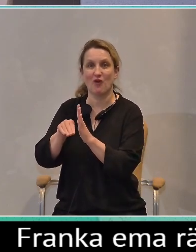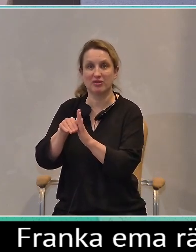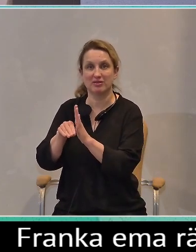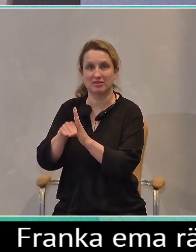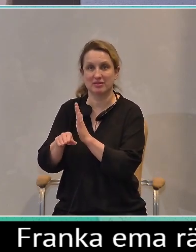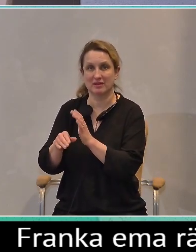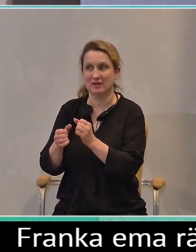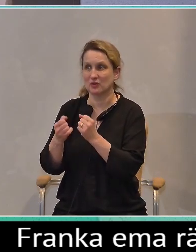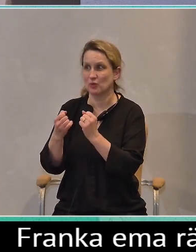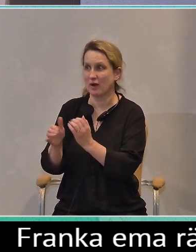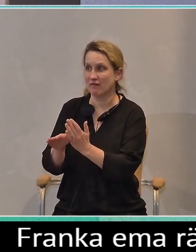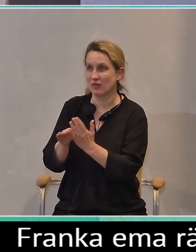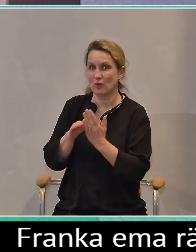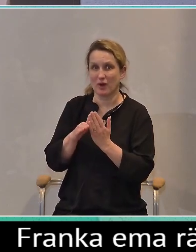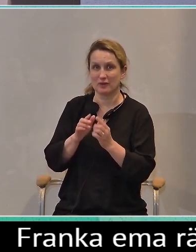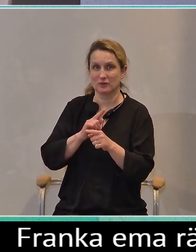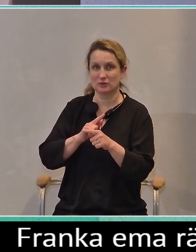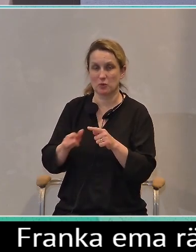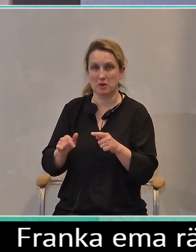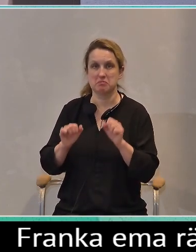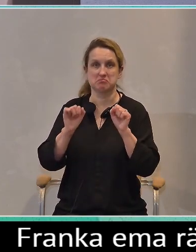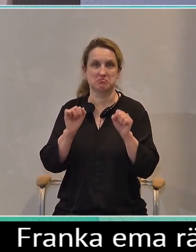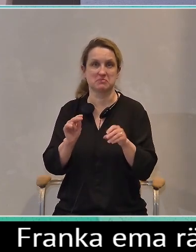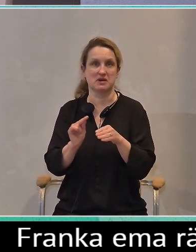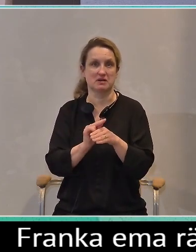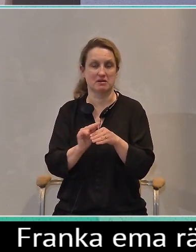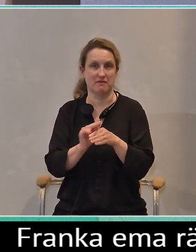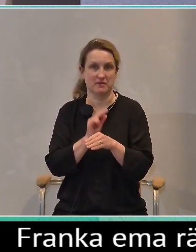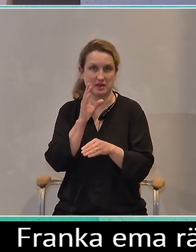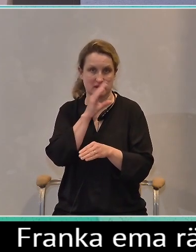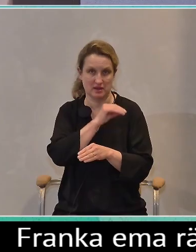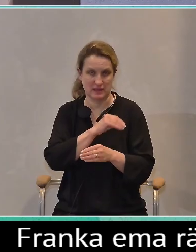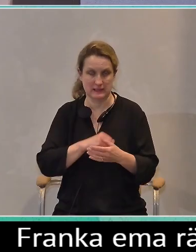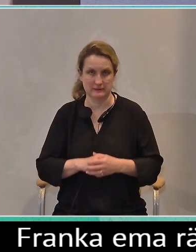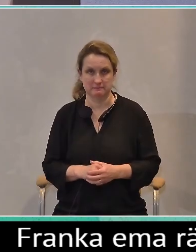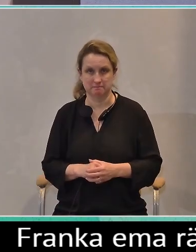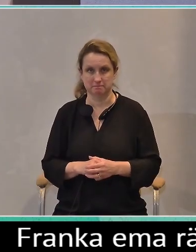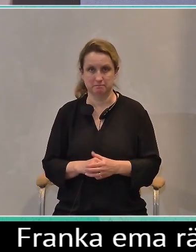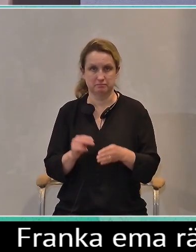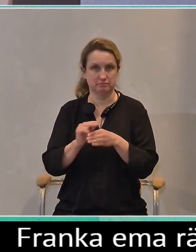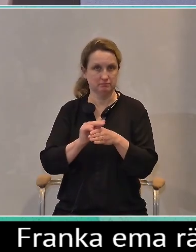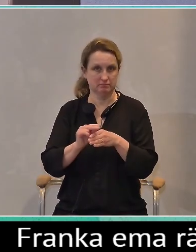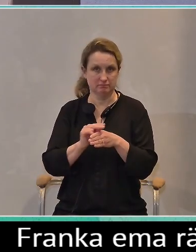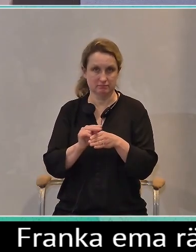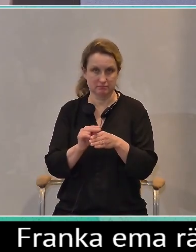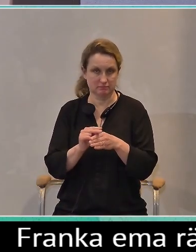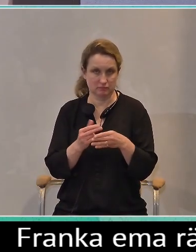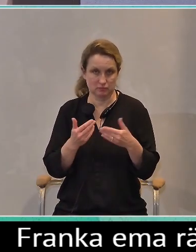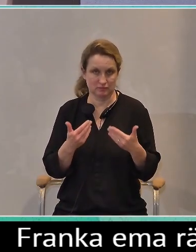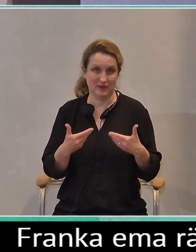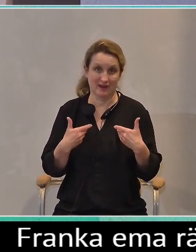And largely thanks to Franka's family and the strong support of the Children's Foundation, we have reached